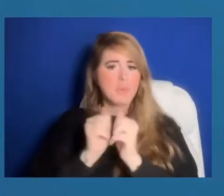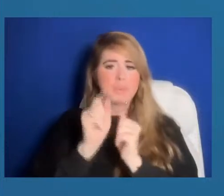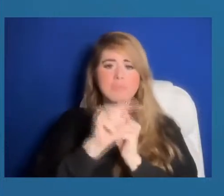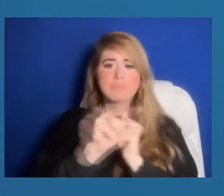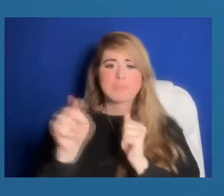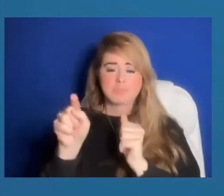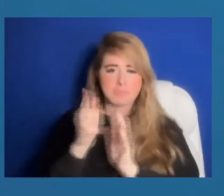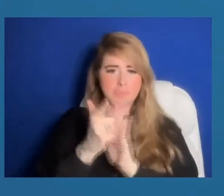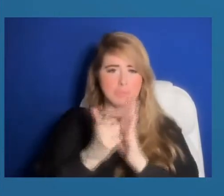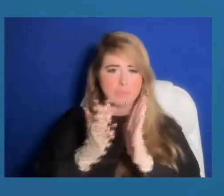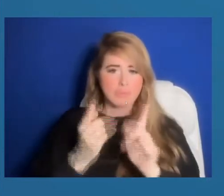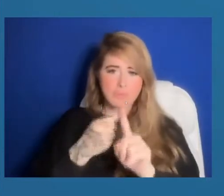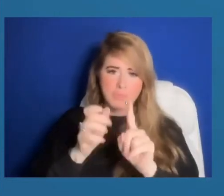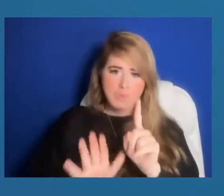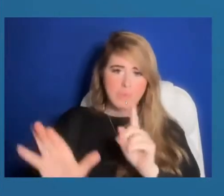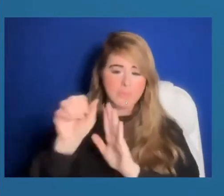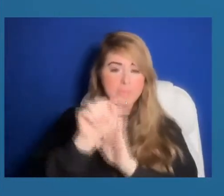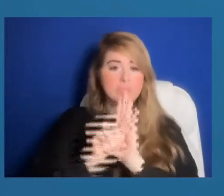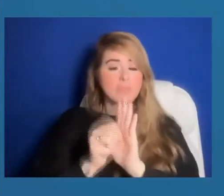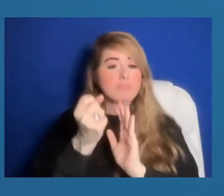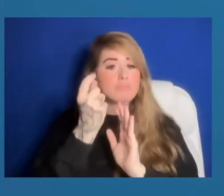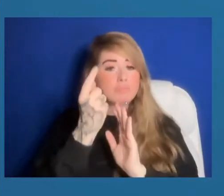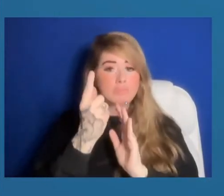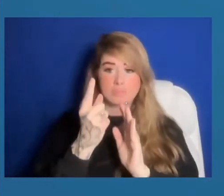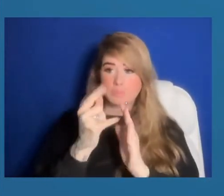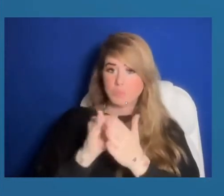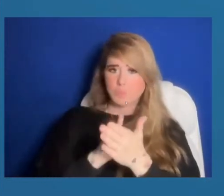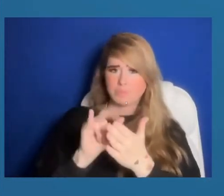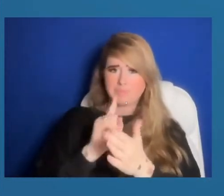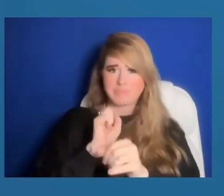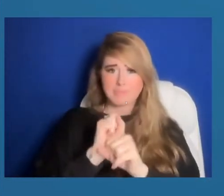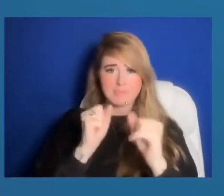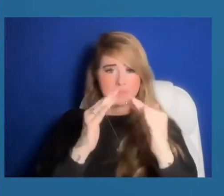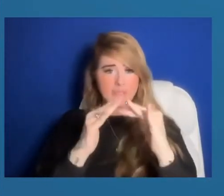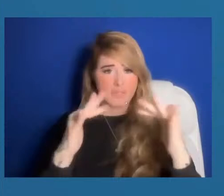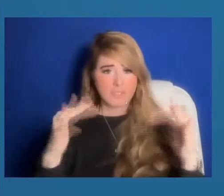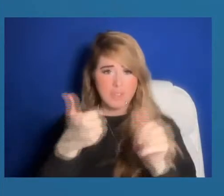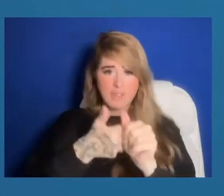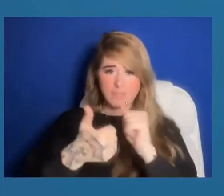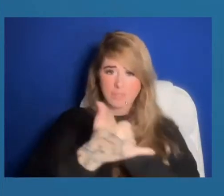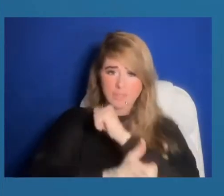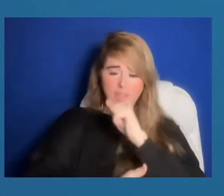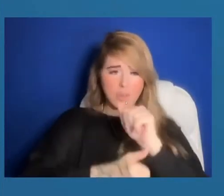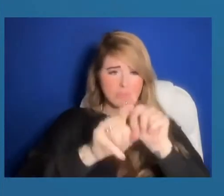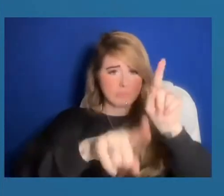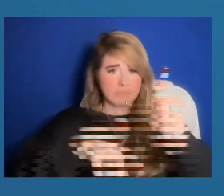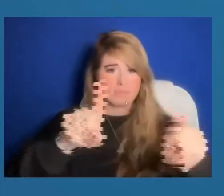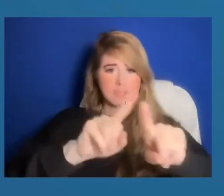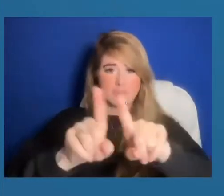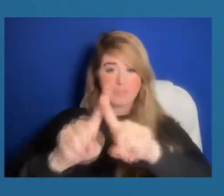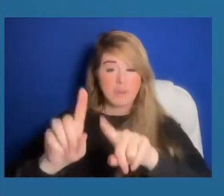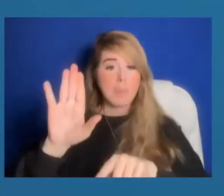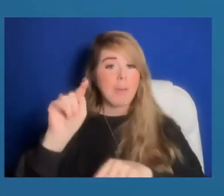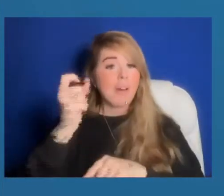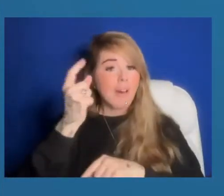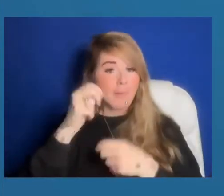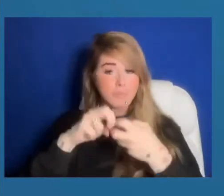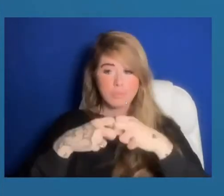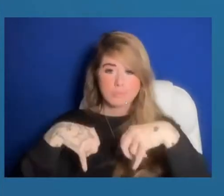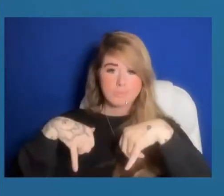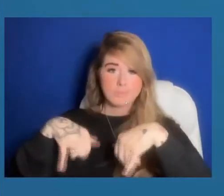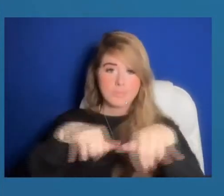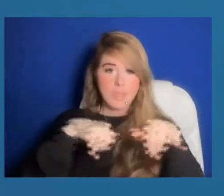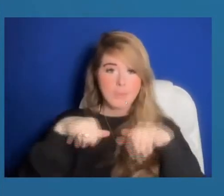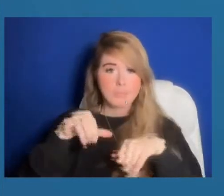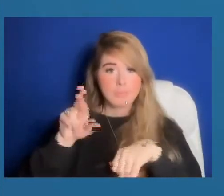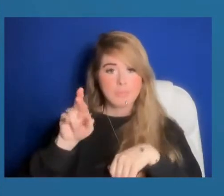state. New York is very diverse. Every county is different, but the problems are the same, and the crime is the same around